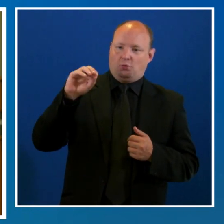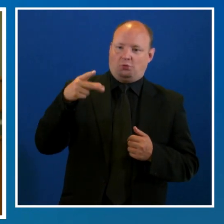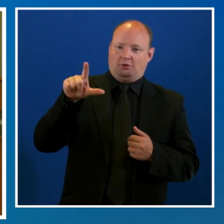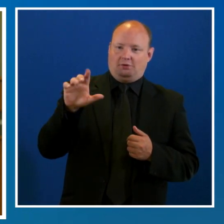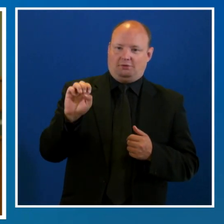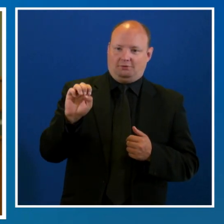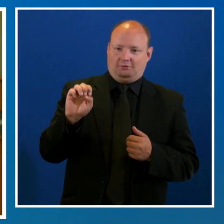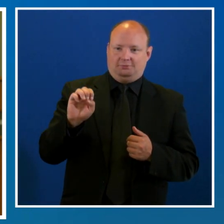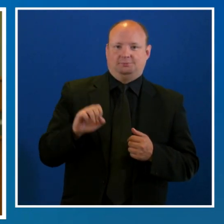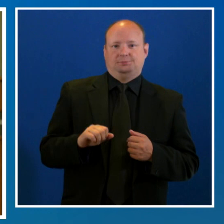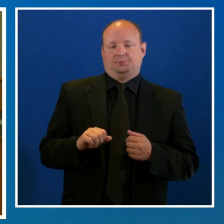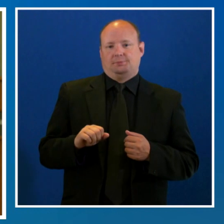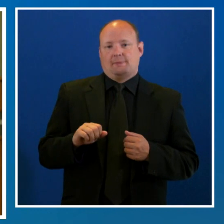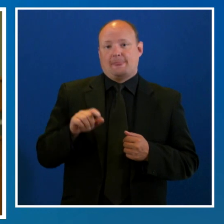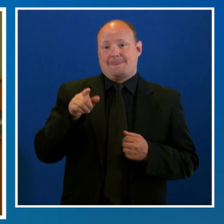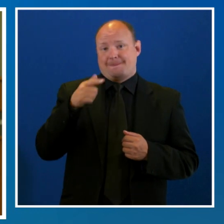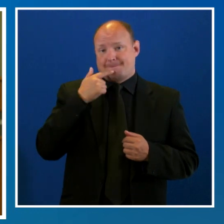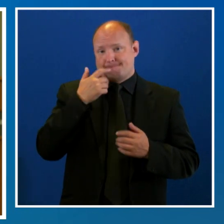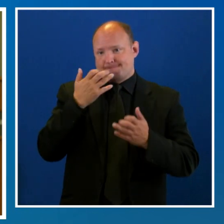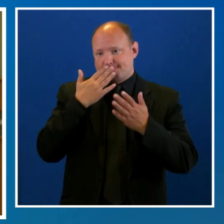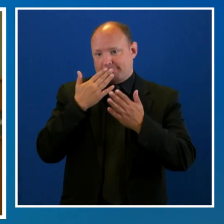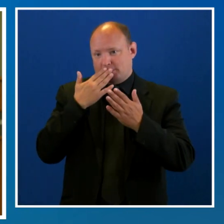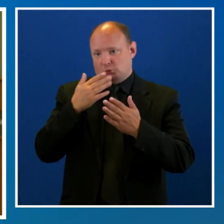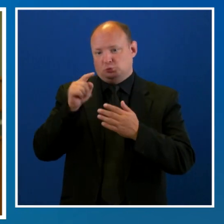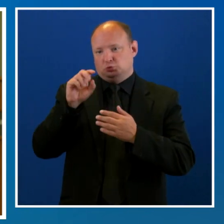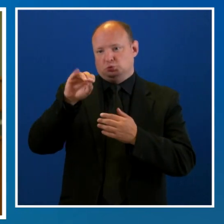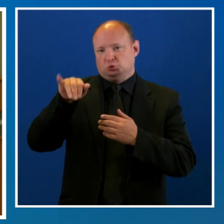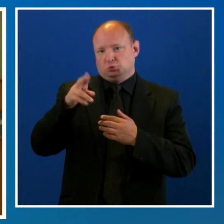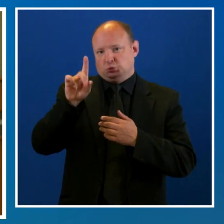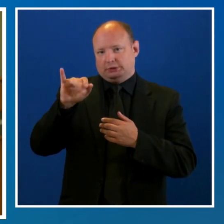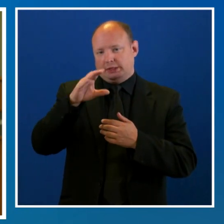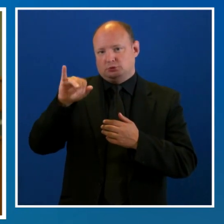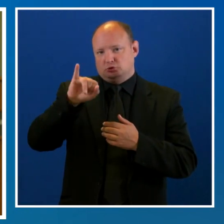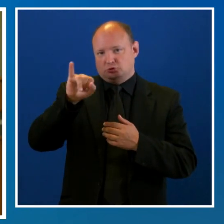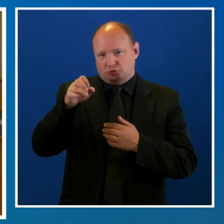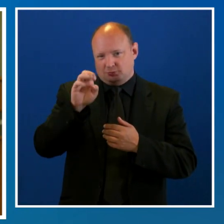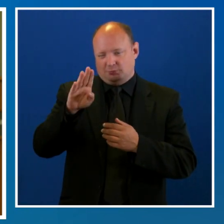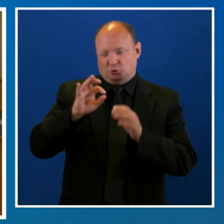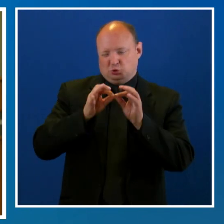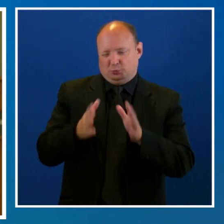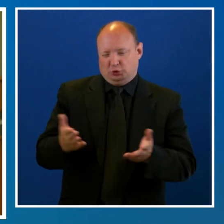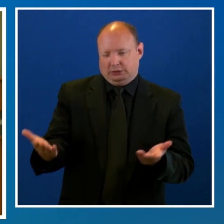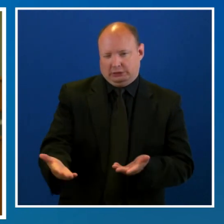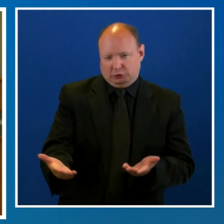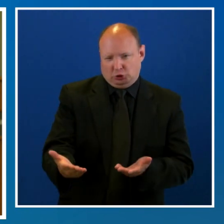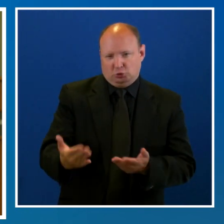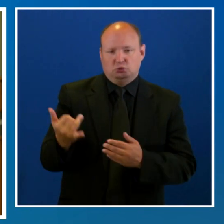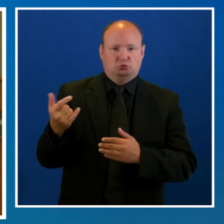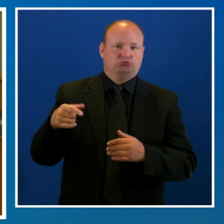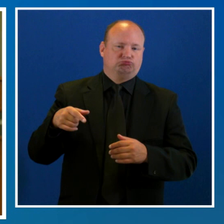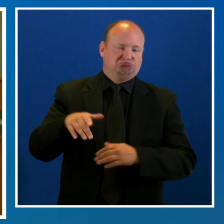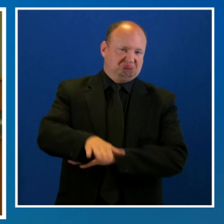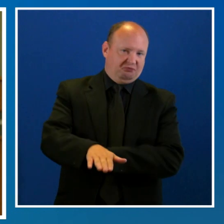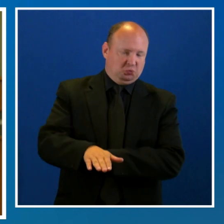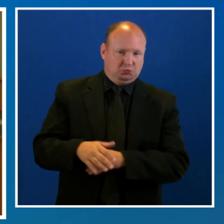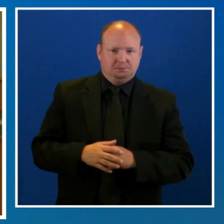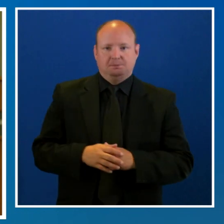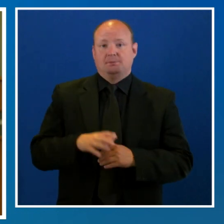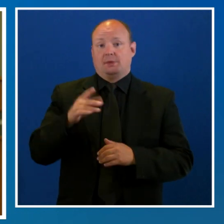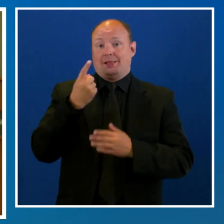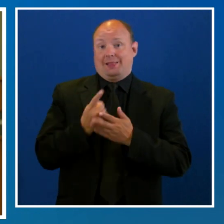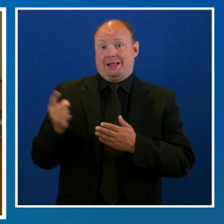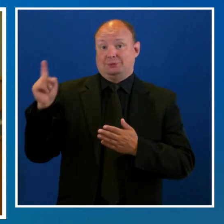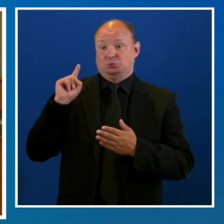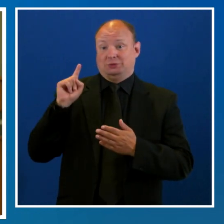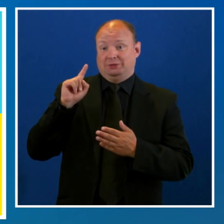and Jeb Baldridge, our American Sign Language interpreters this afternoon. Last week, Washington celebrated a